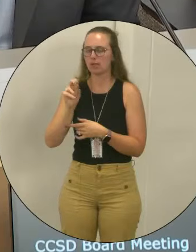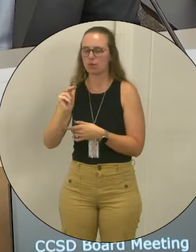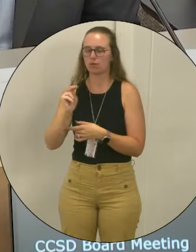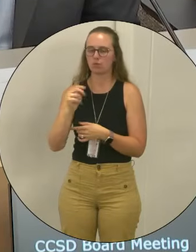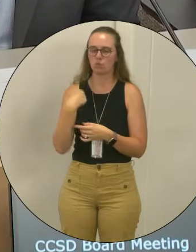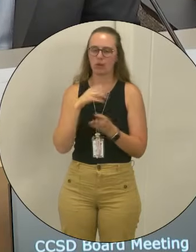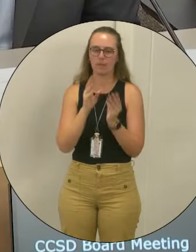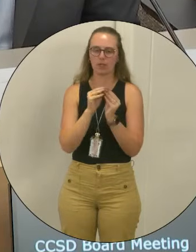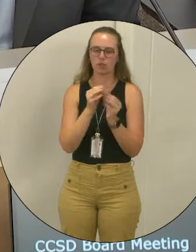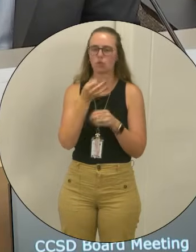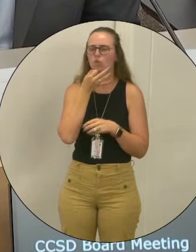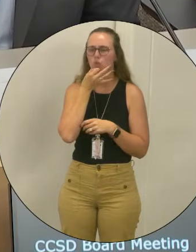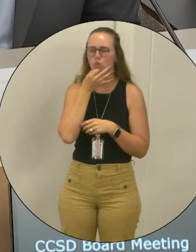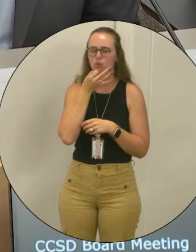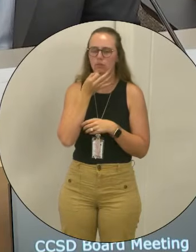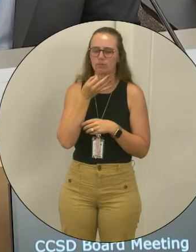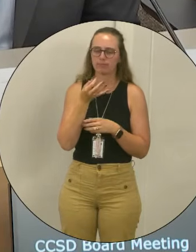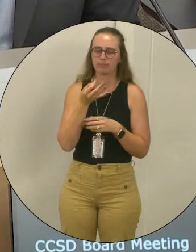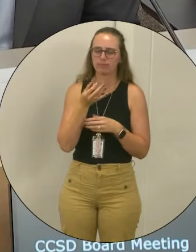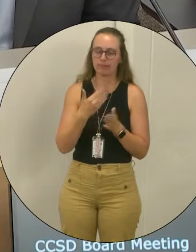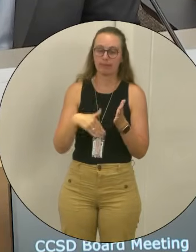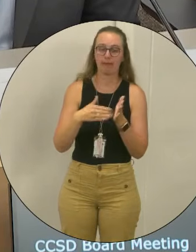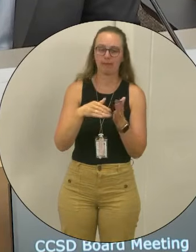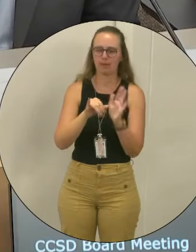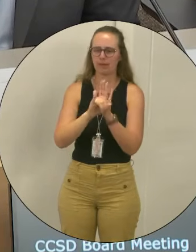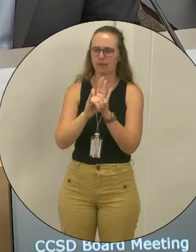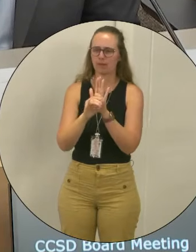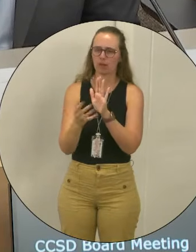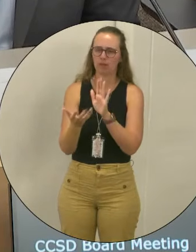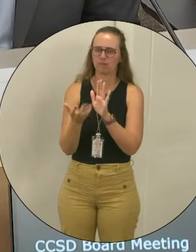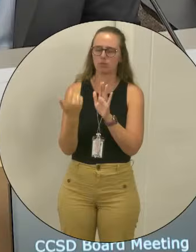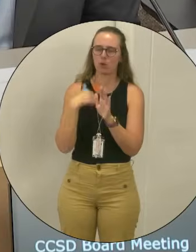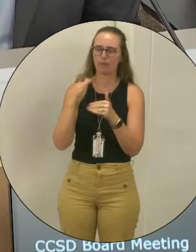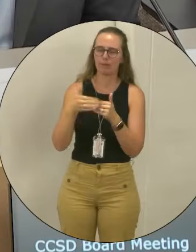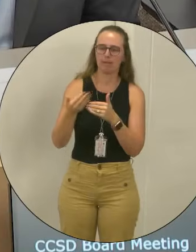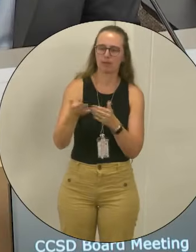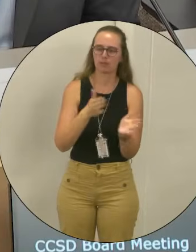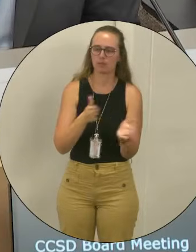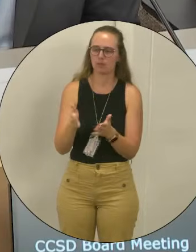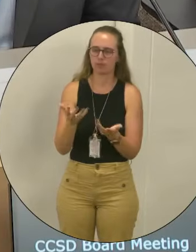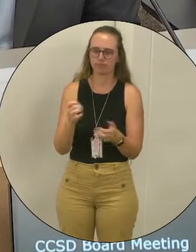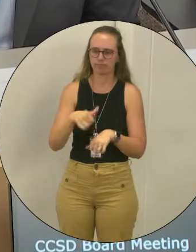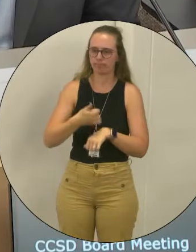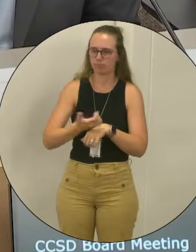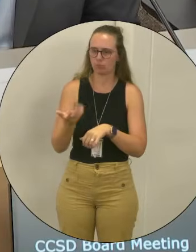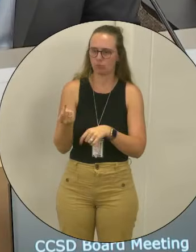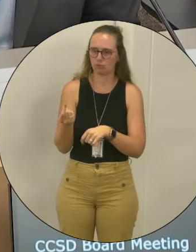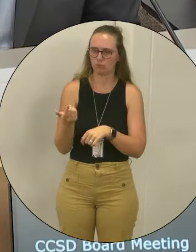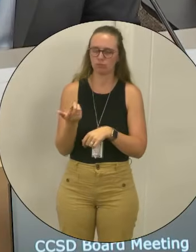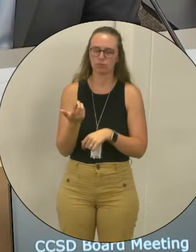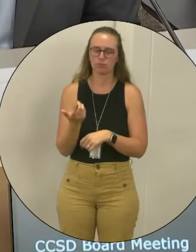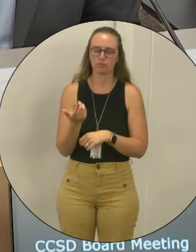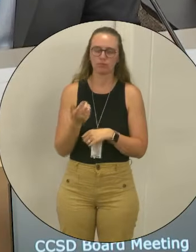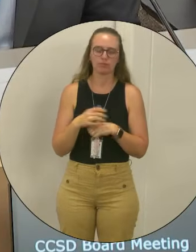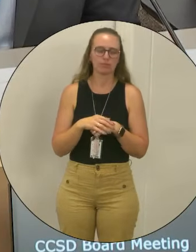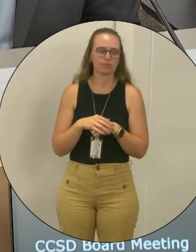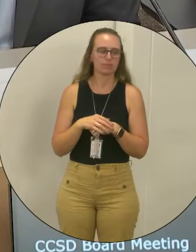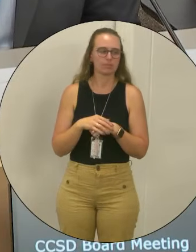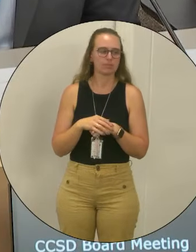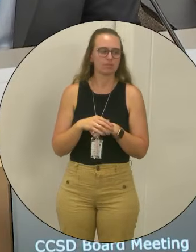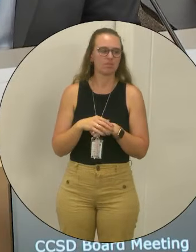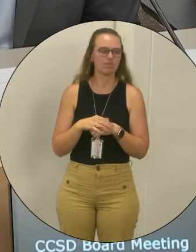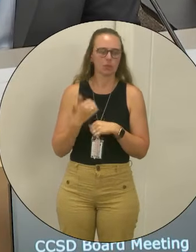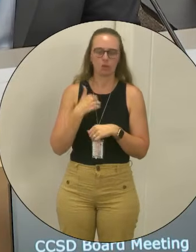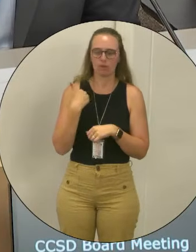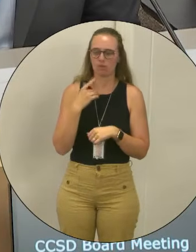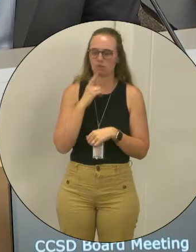very shortly, follow-up to identify what our next steps are for implementing that initiative. So we do